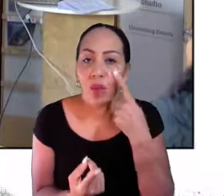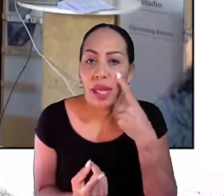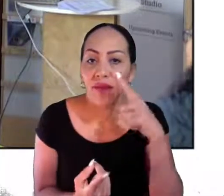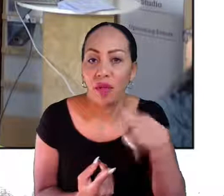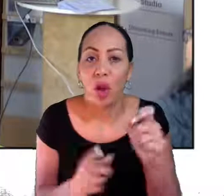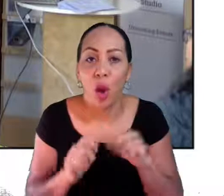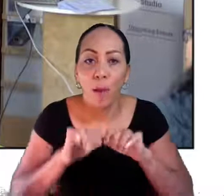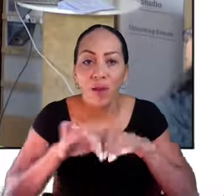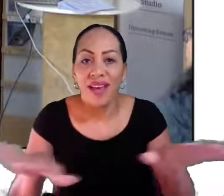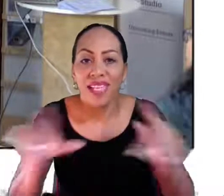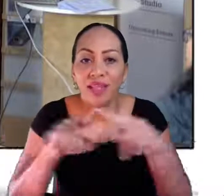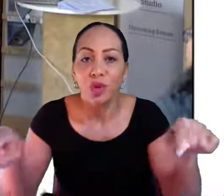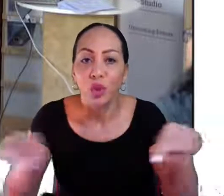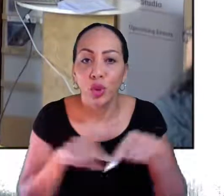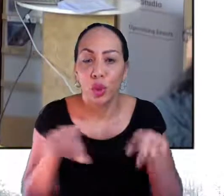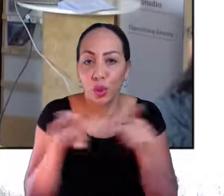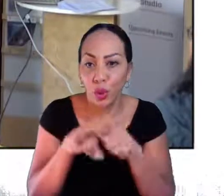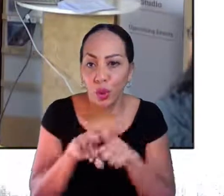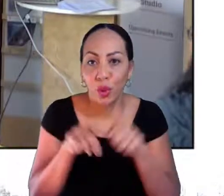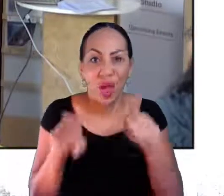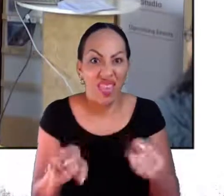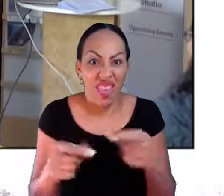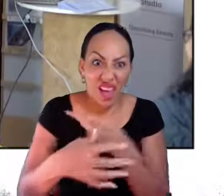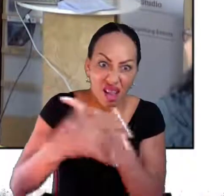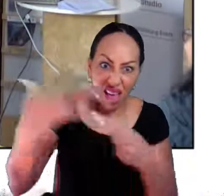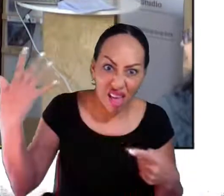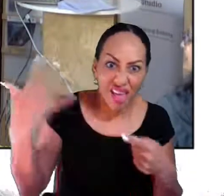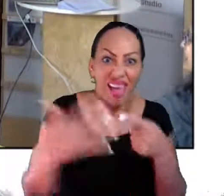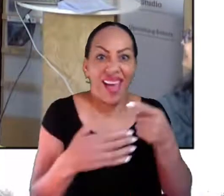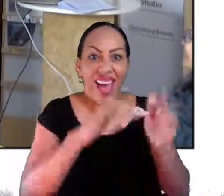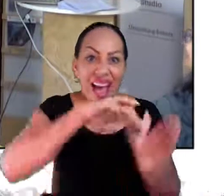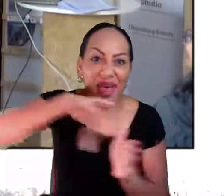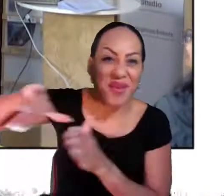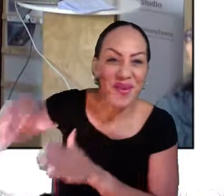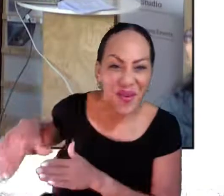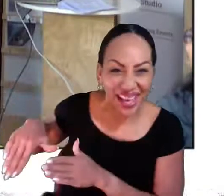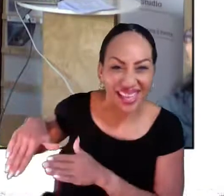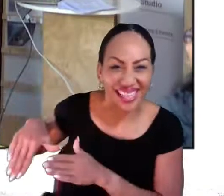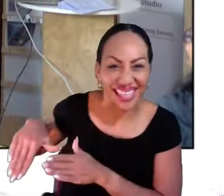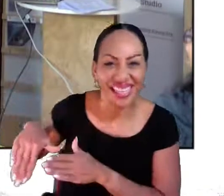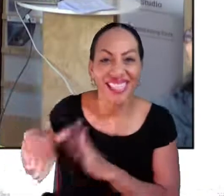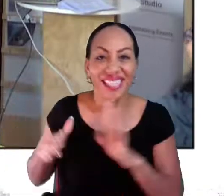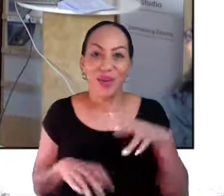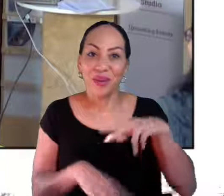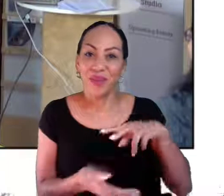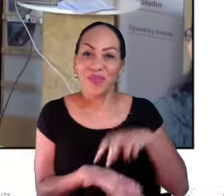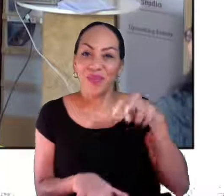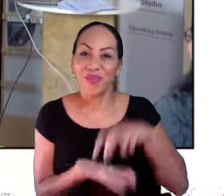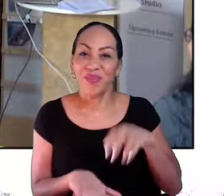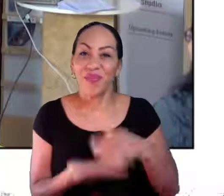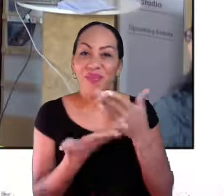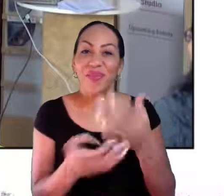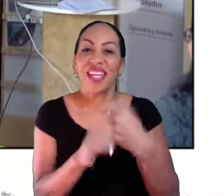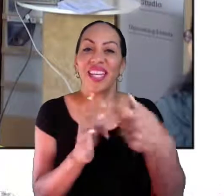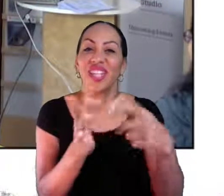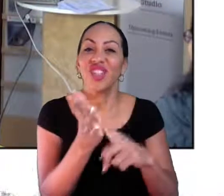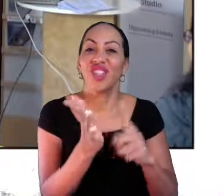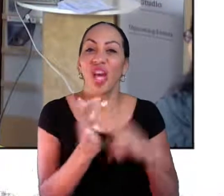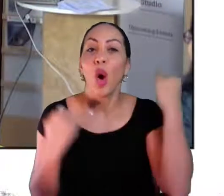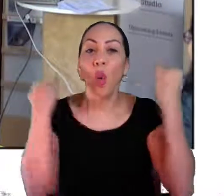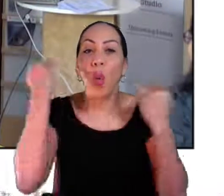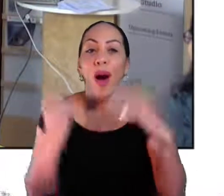So that's that bit done. I'm delighted to introduce you to Jill Wildman and Tony